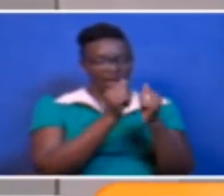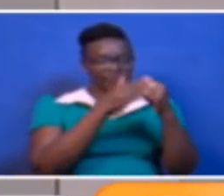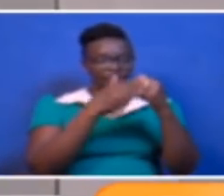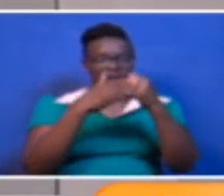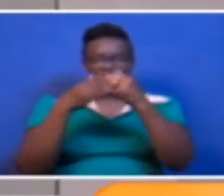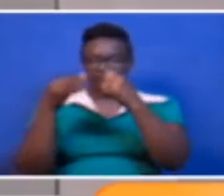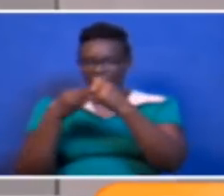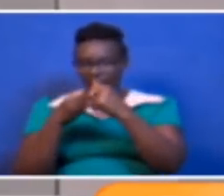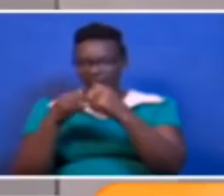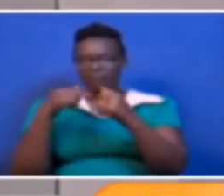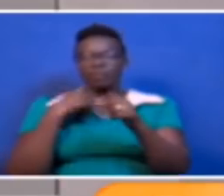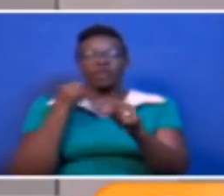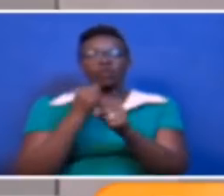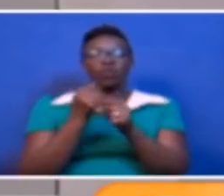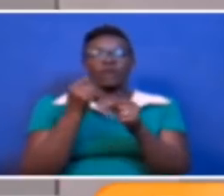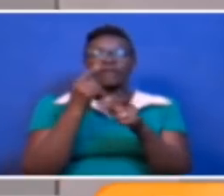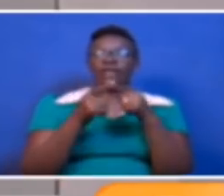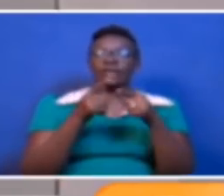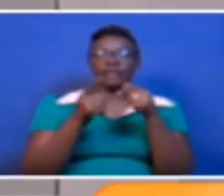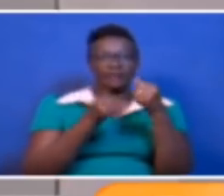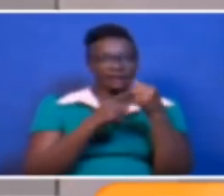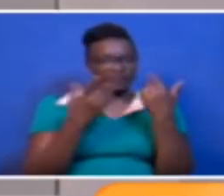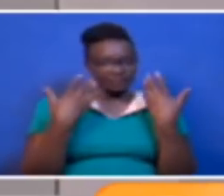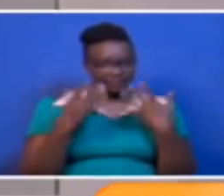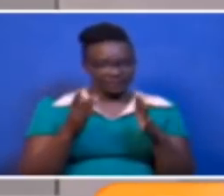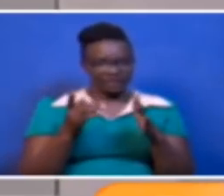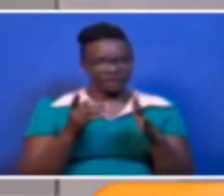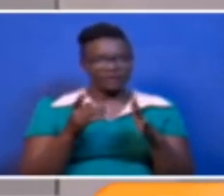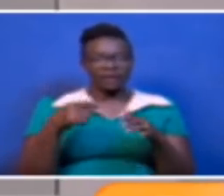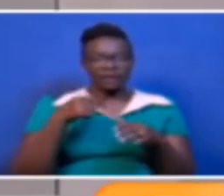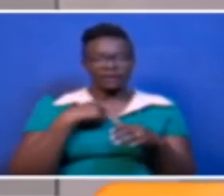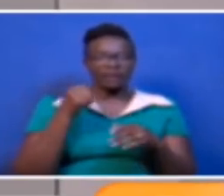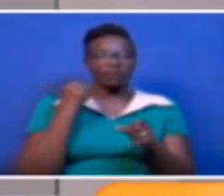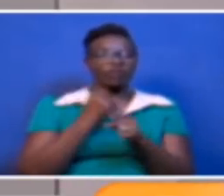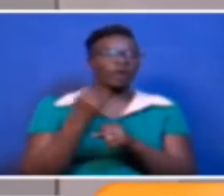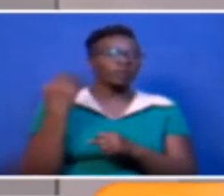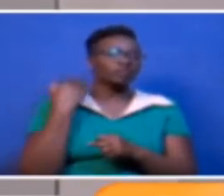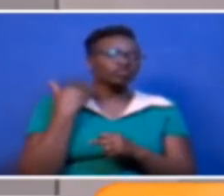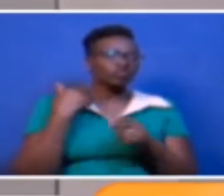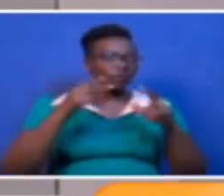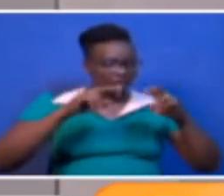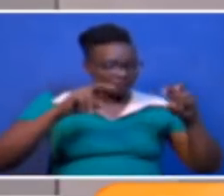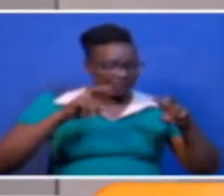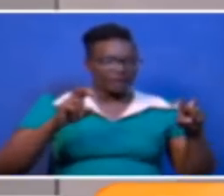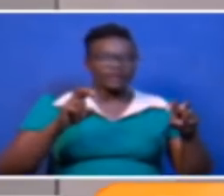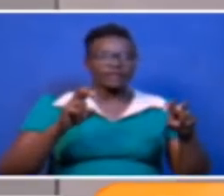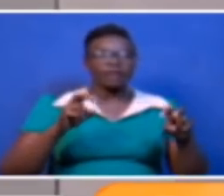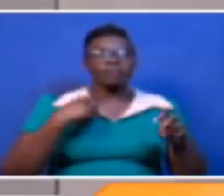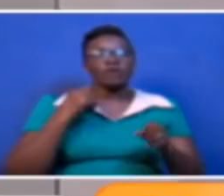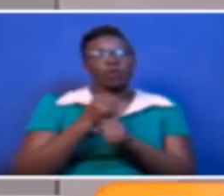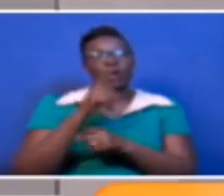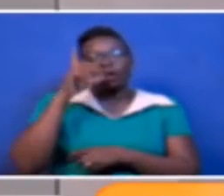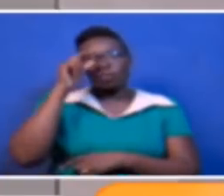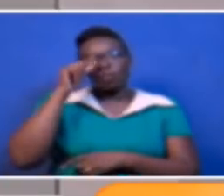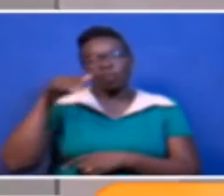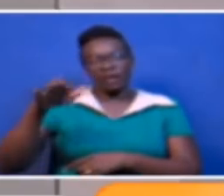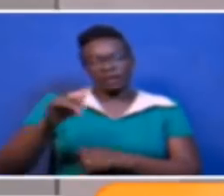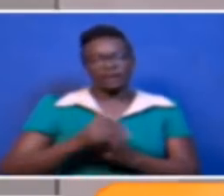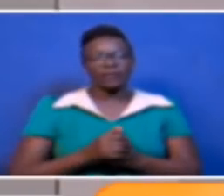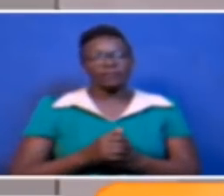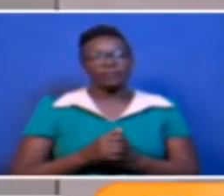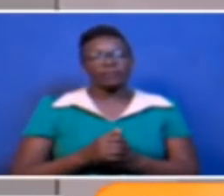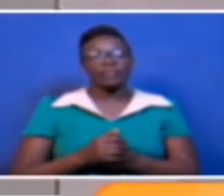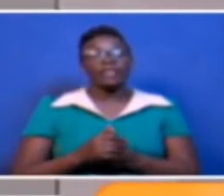been in service for 6 years, and I was a criminal investigator. Mm-hmm. I was a CID officer based mm-hmm. in Mombasa. A